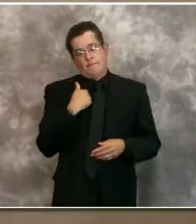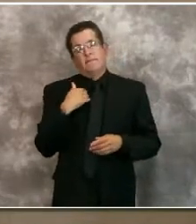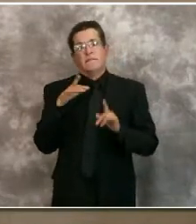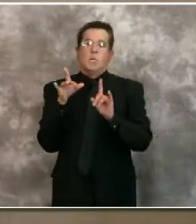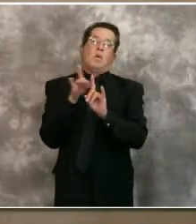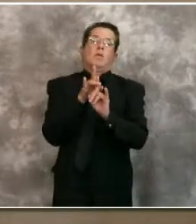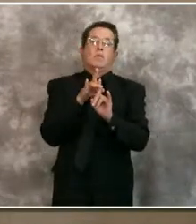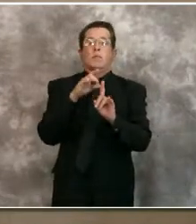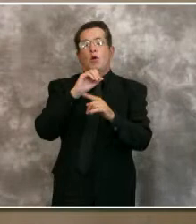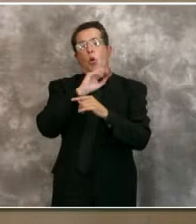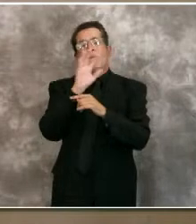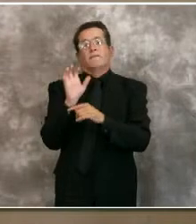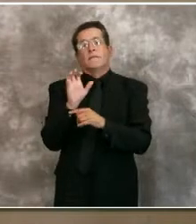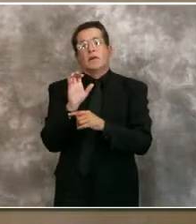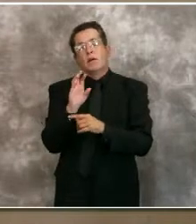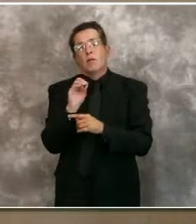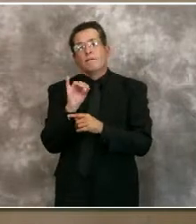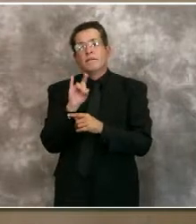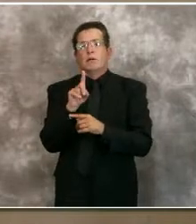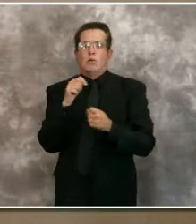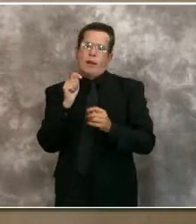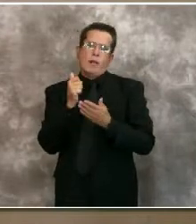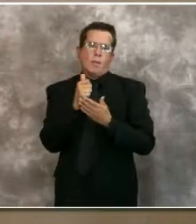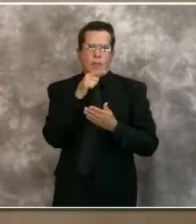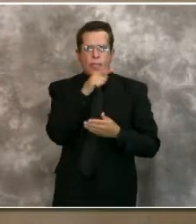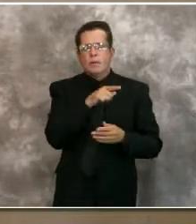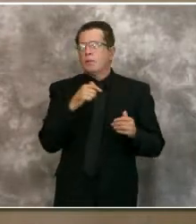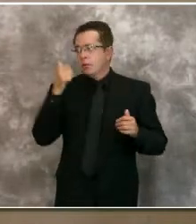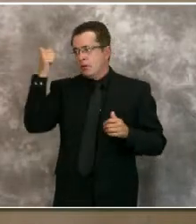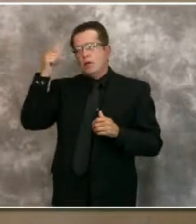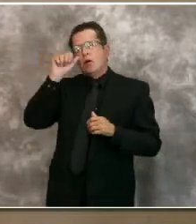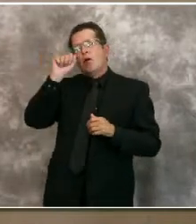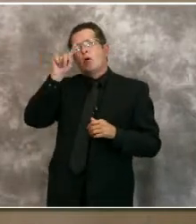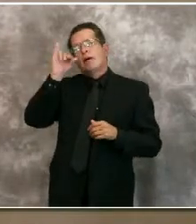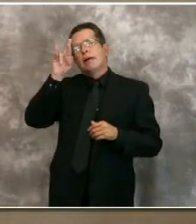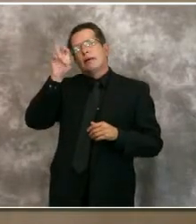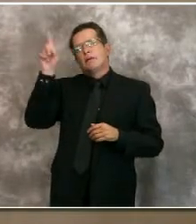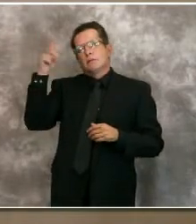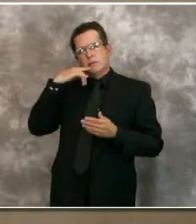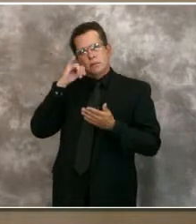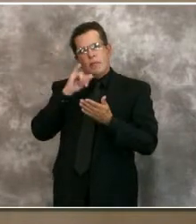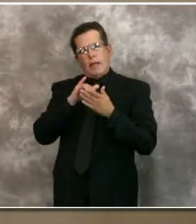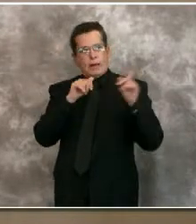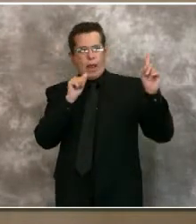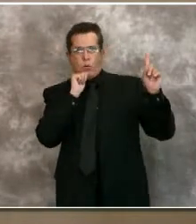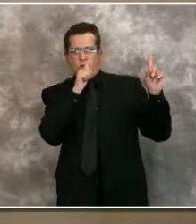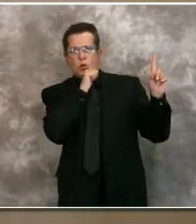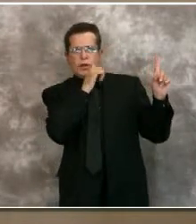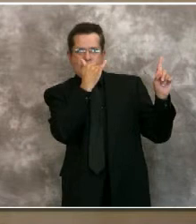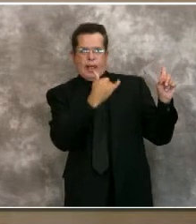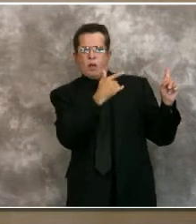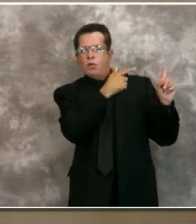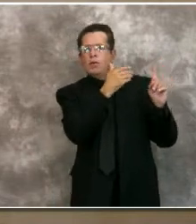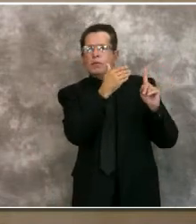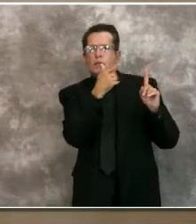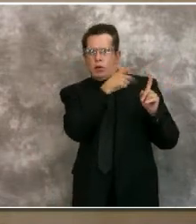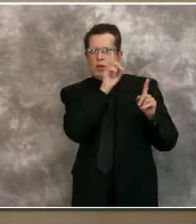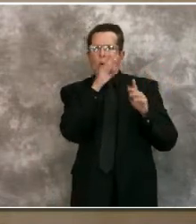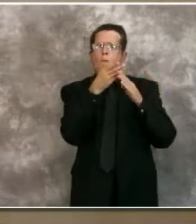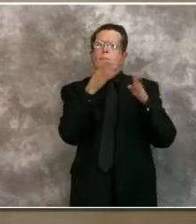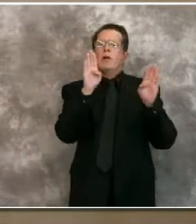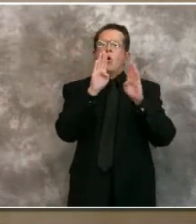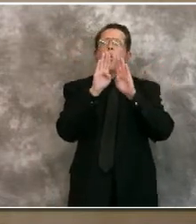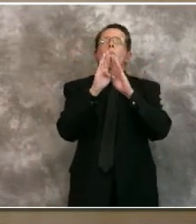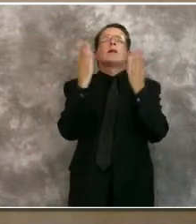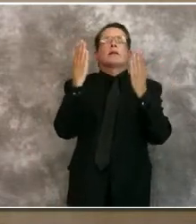Yeah, as you guys mentioned earlier, Arizona and other states are a few weeks ahead of us. Does this present some kind of